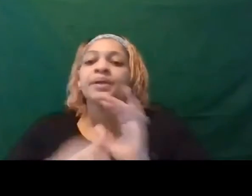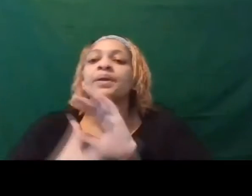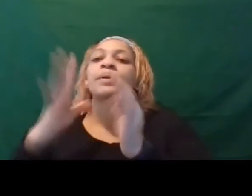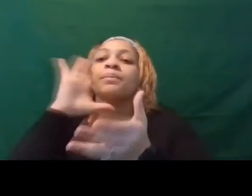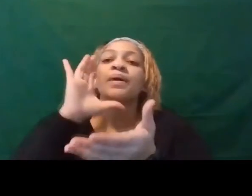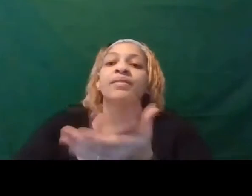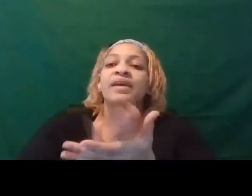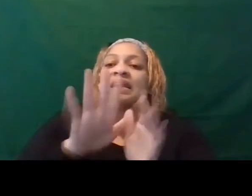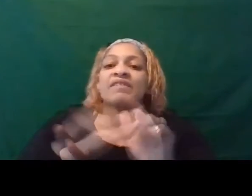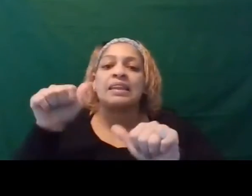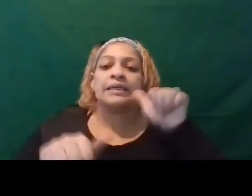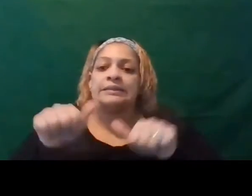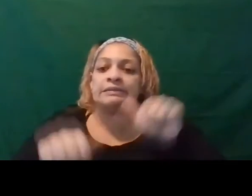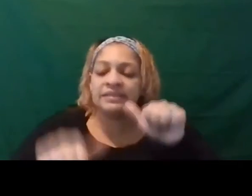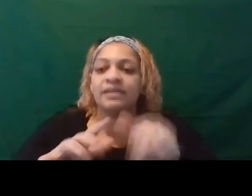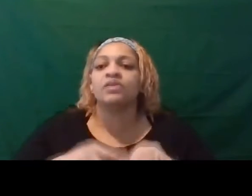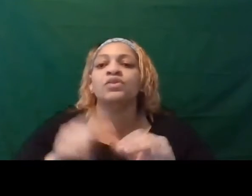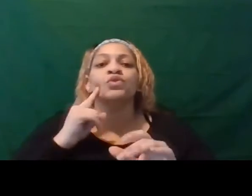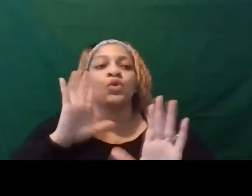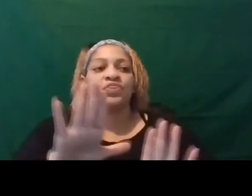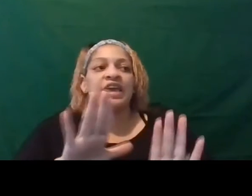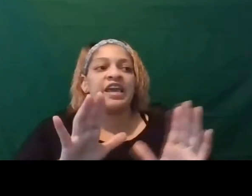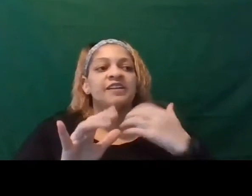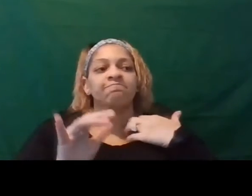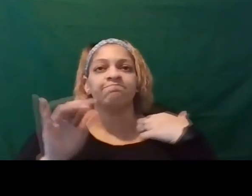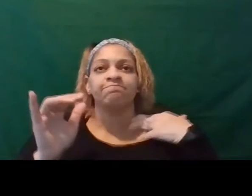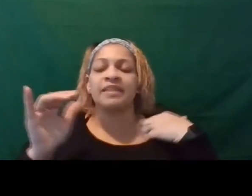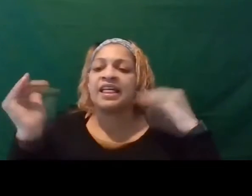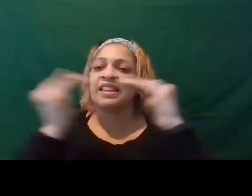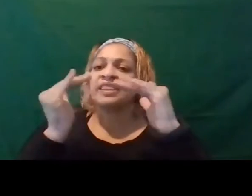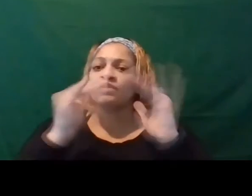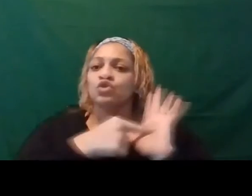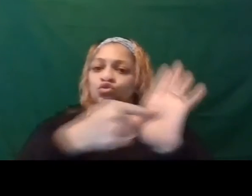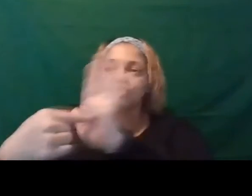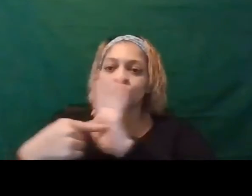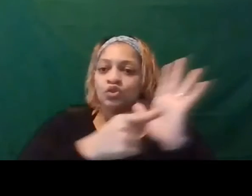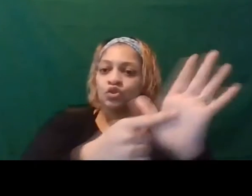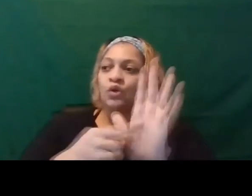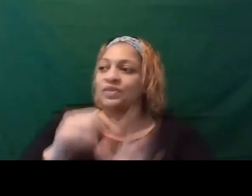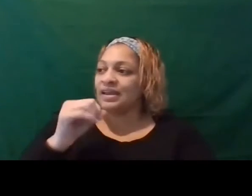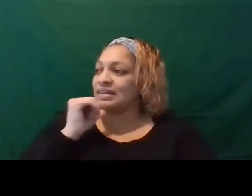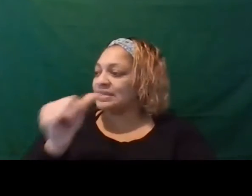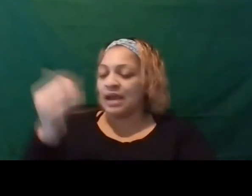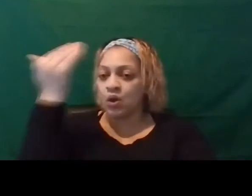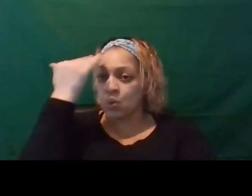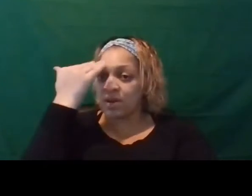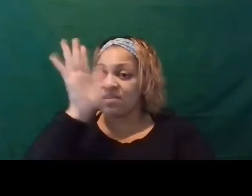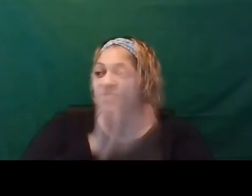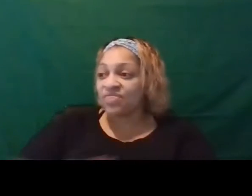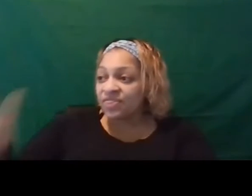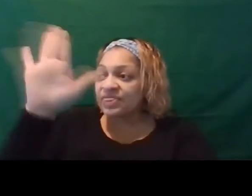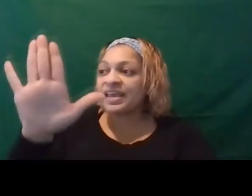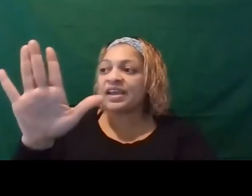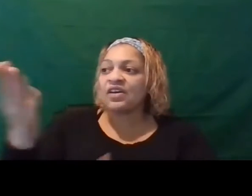that they doubt to such a degree that they are demonstrating their unawareness of the truth of their being, wherever they